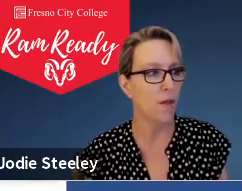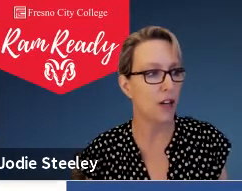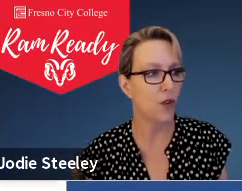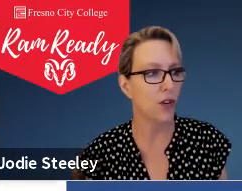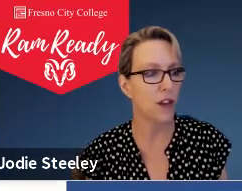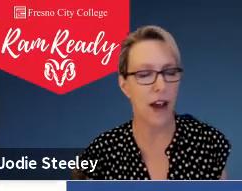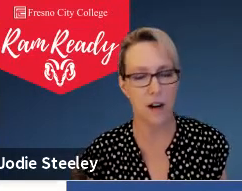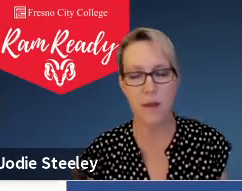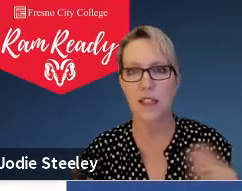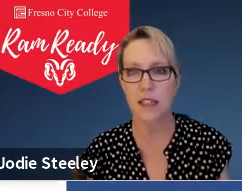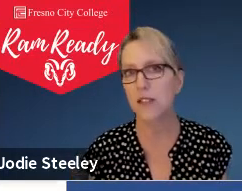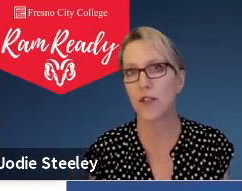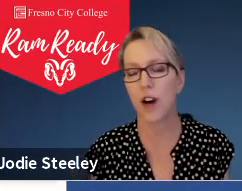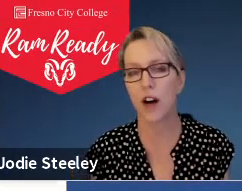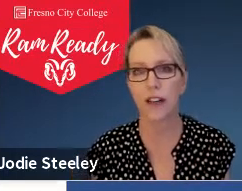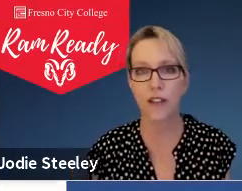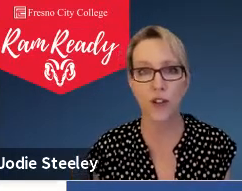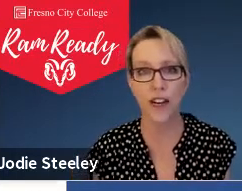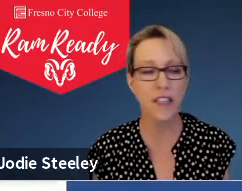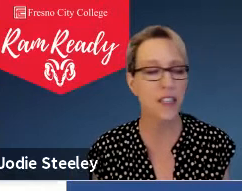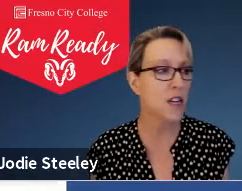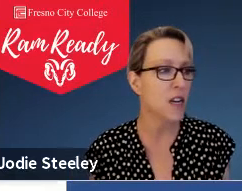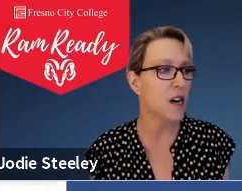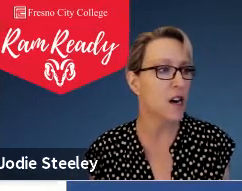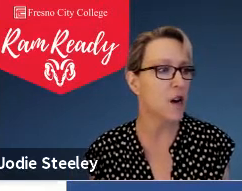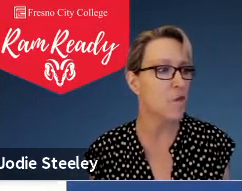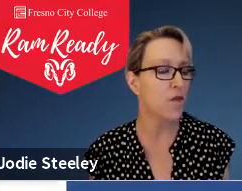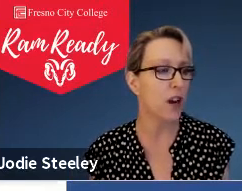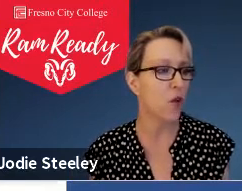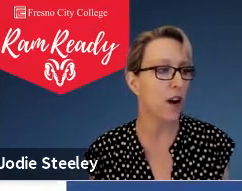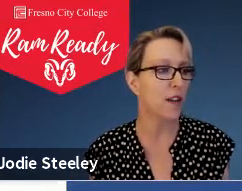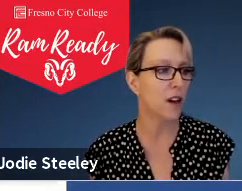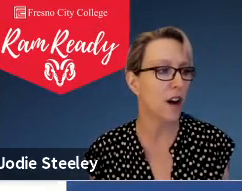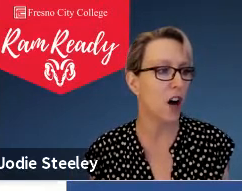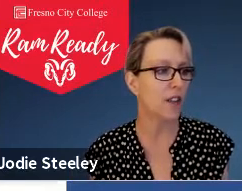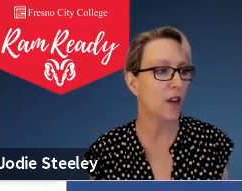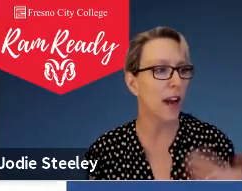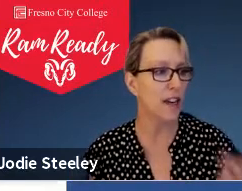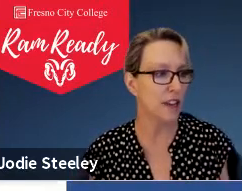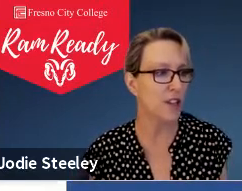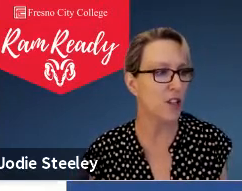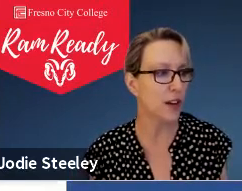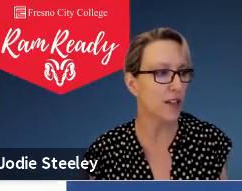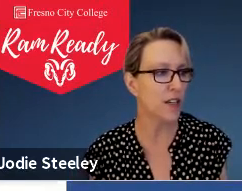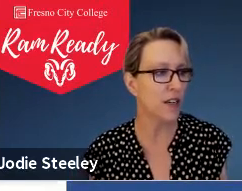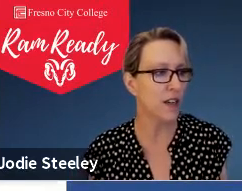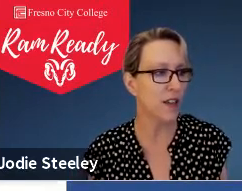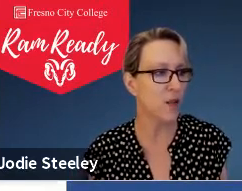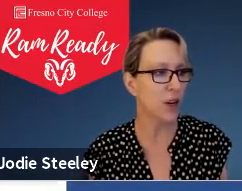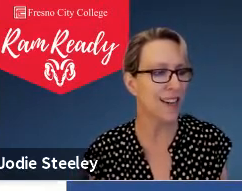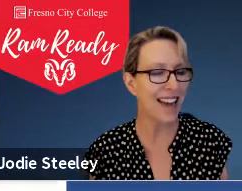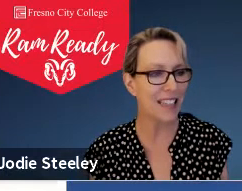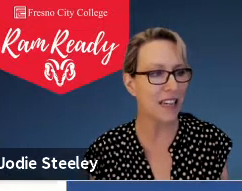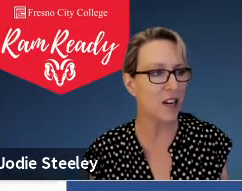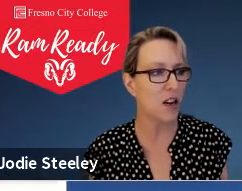were modules of how to be a successful online student. There was online readiness to it. These